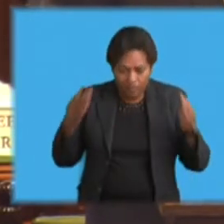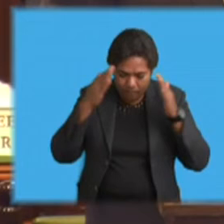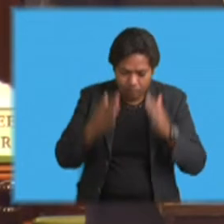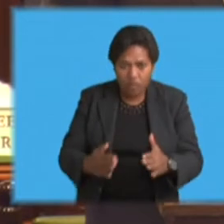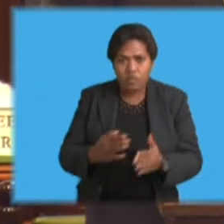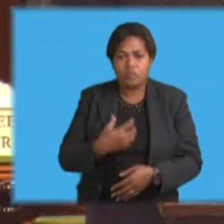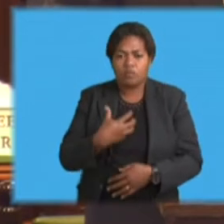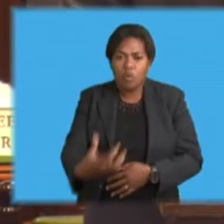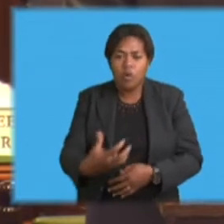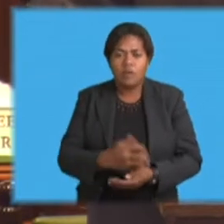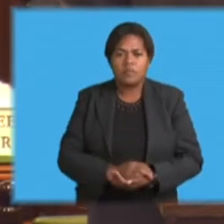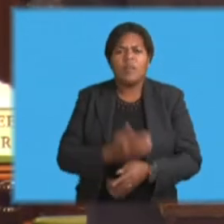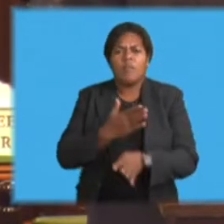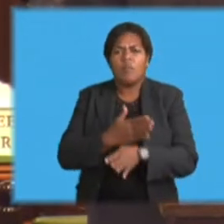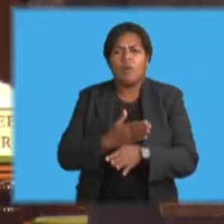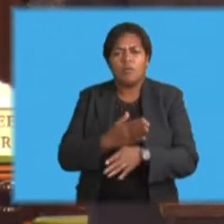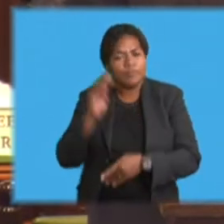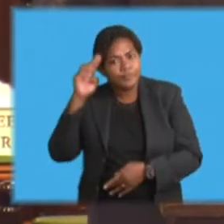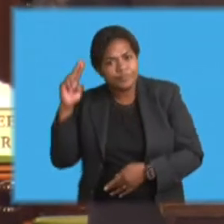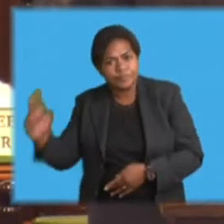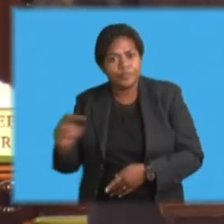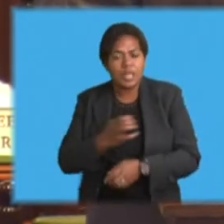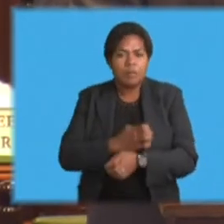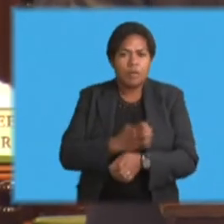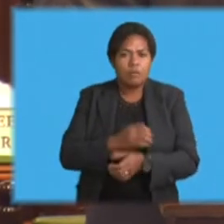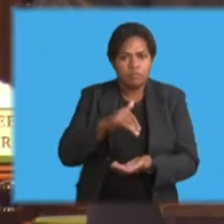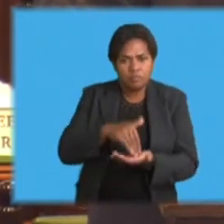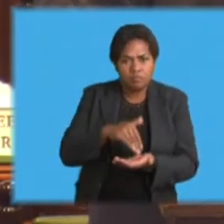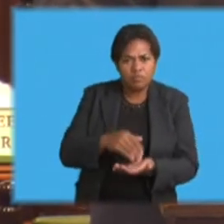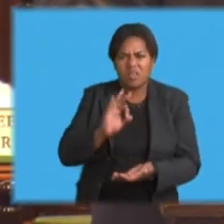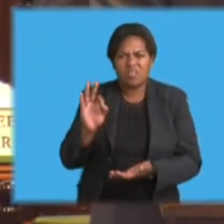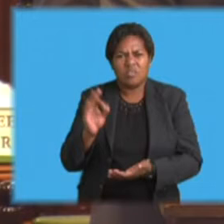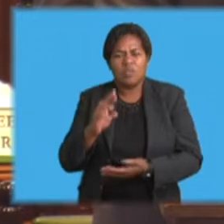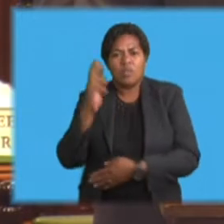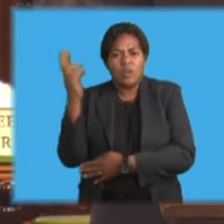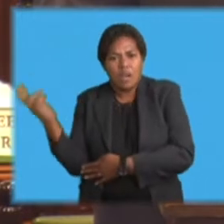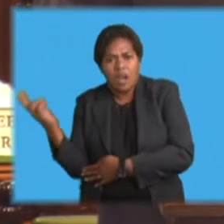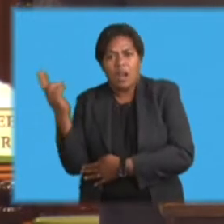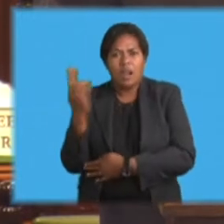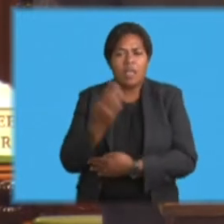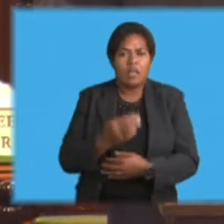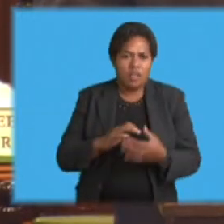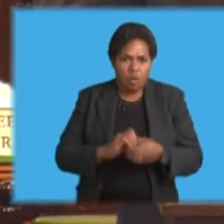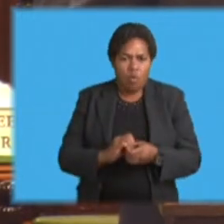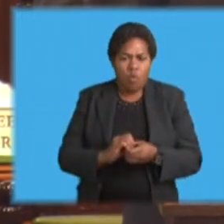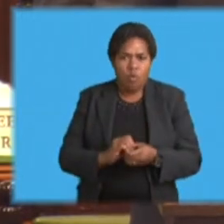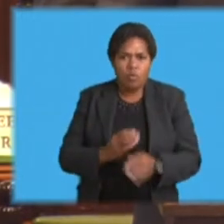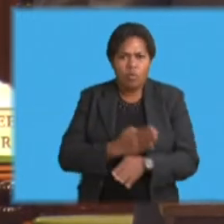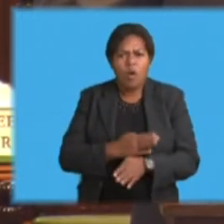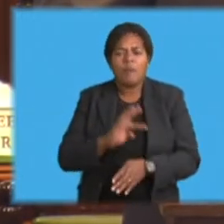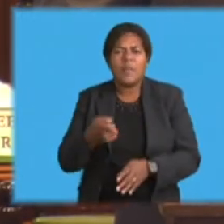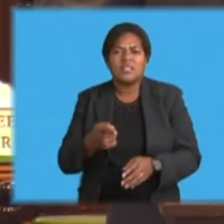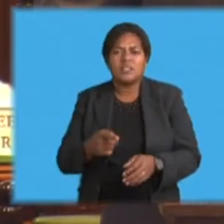Madam Speaker, in terms of the work of the National Employment Center, is not just to rely on our own efforts, but to collaborate with others. And this is one of